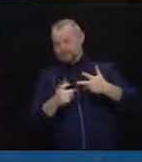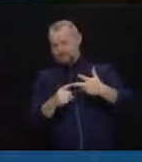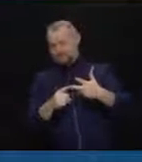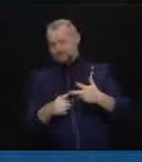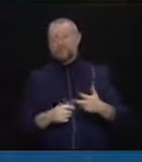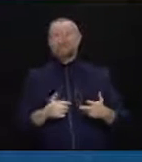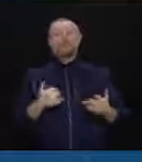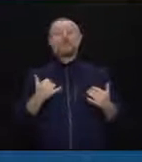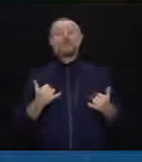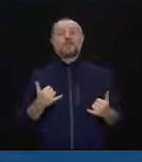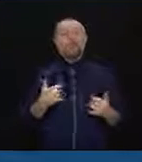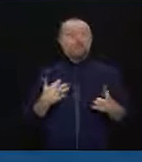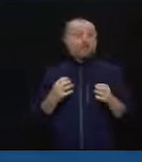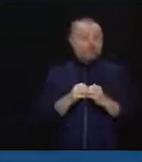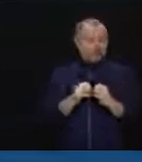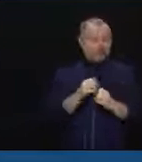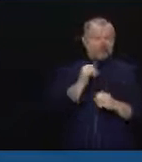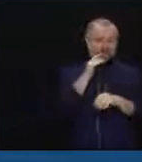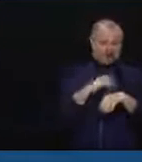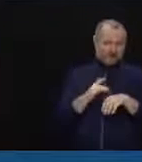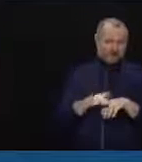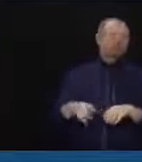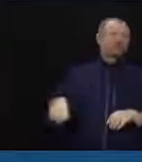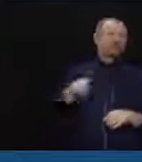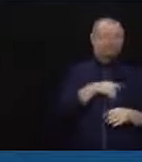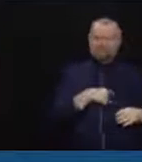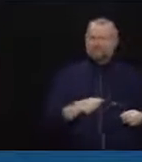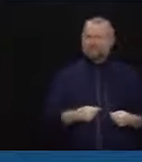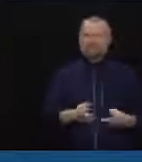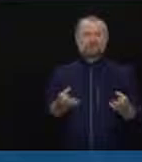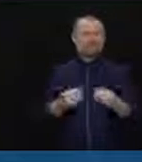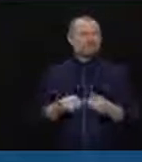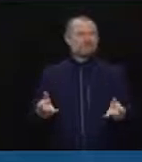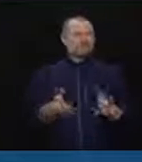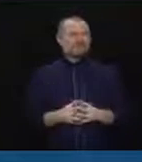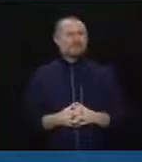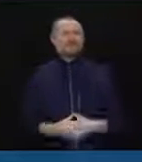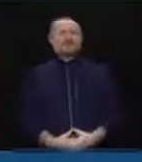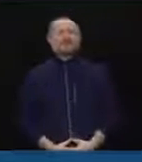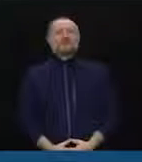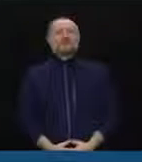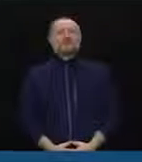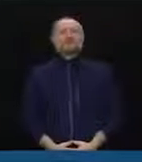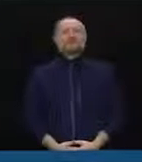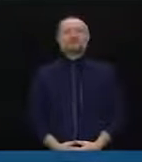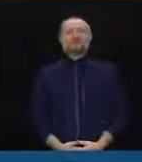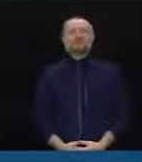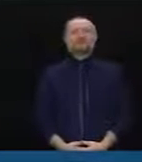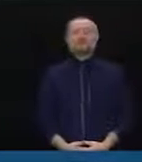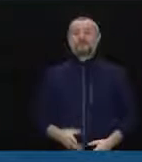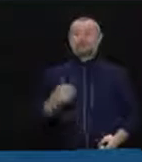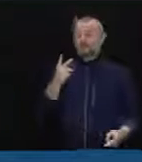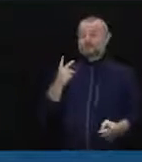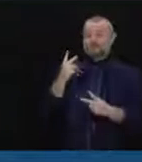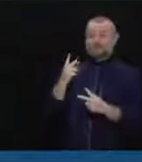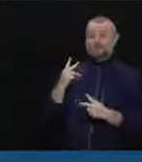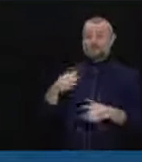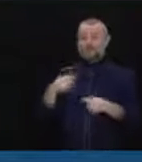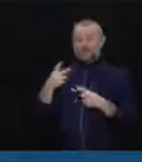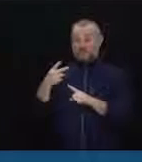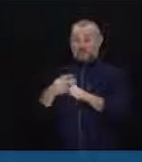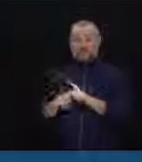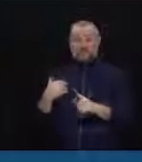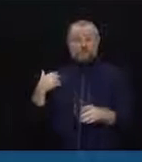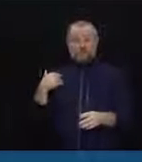availability of boosters out there to everybody. So as I mentioned, we're going to look back a few months, look where we are. Overall cases are down, positivity rates